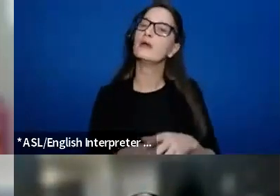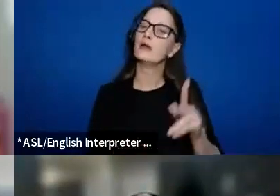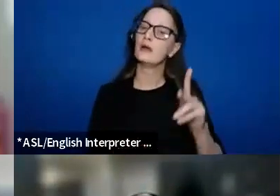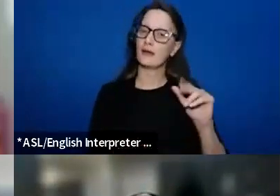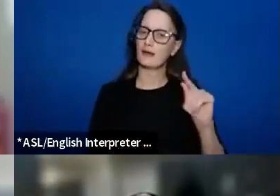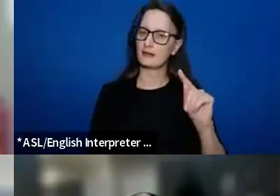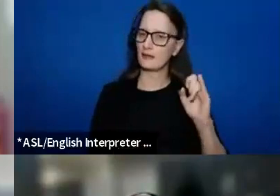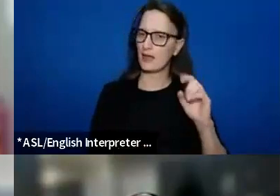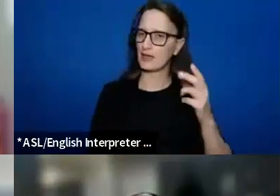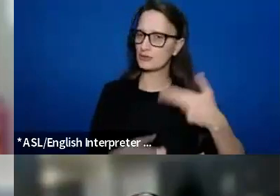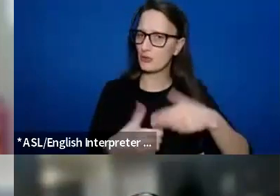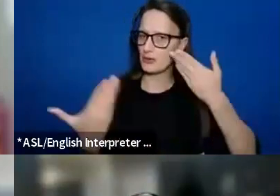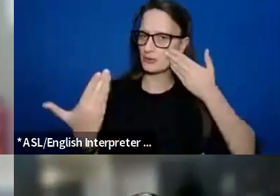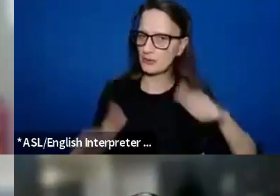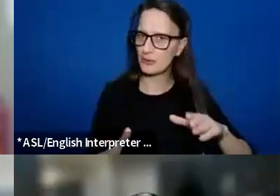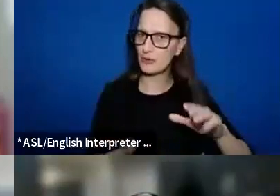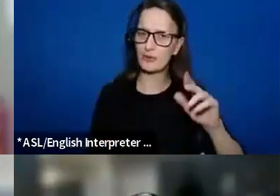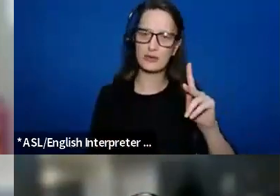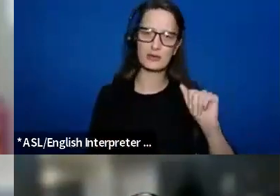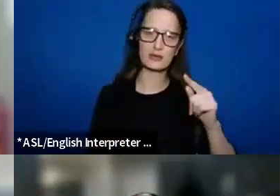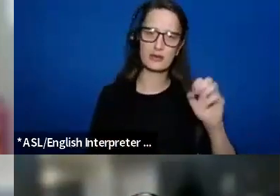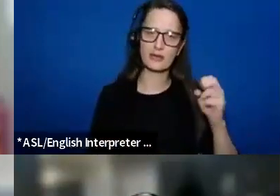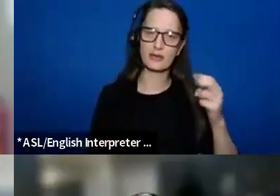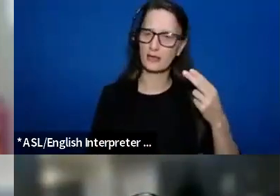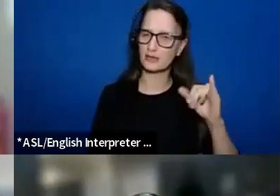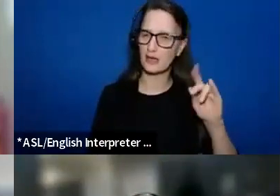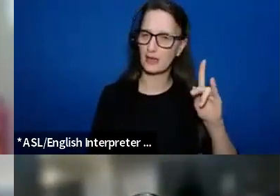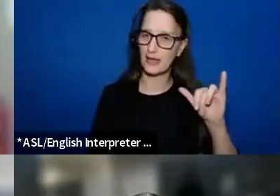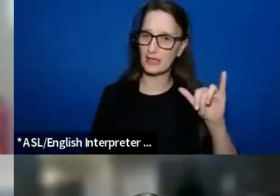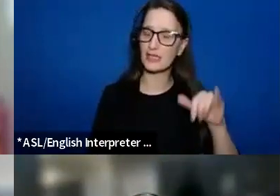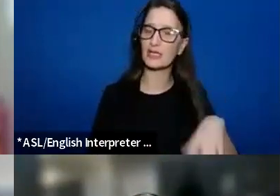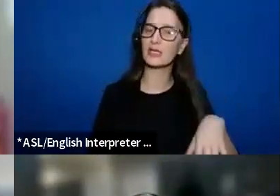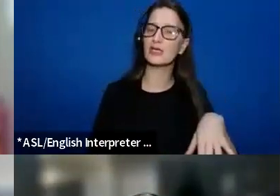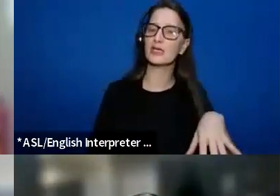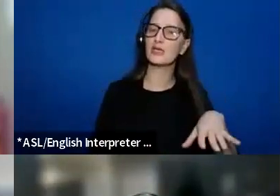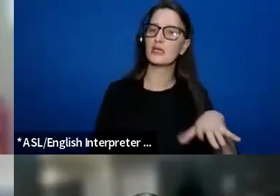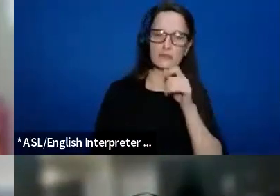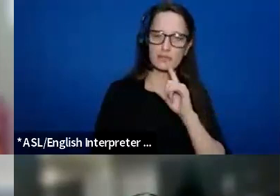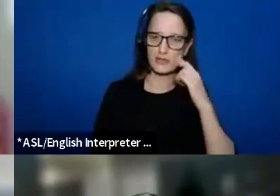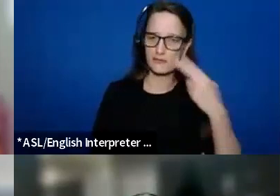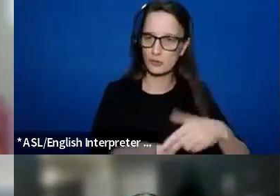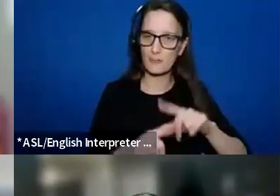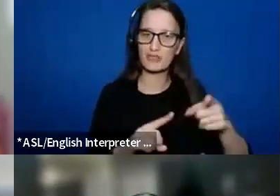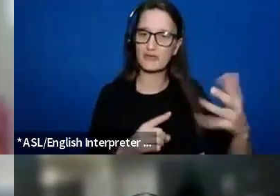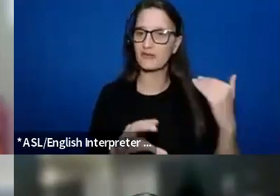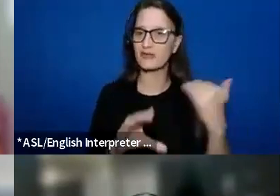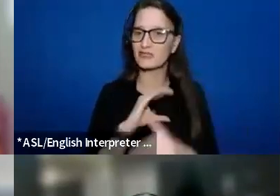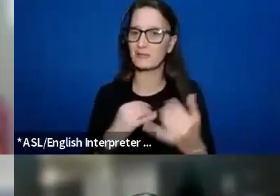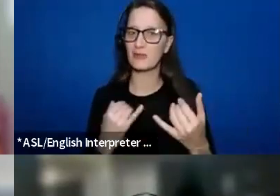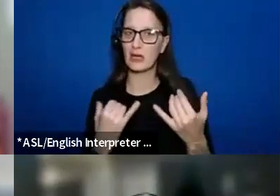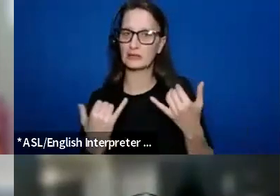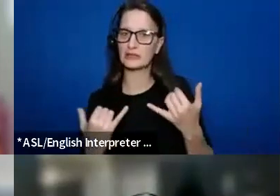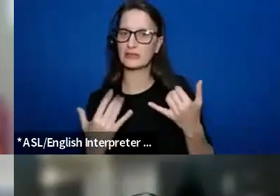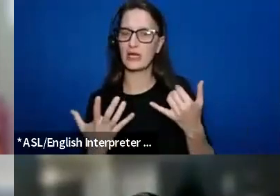us, Kate Halecki has joined us at all today, but I know that there was an email that she sent out a little bit earlier. I I don't